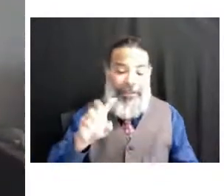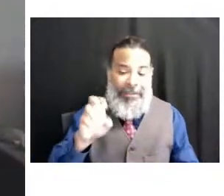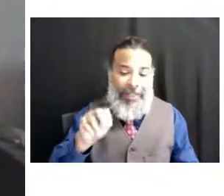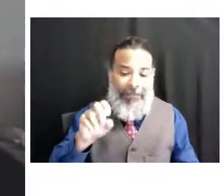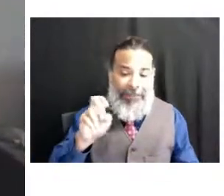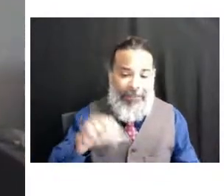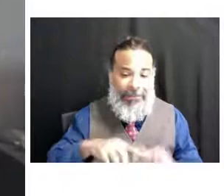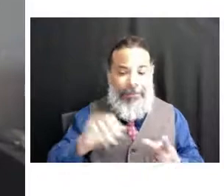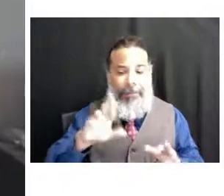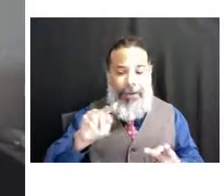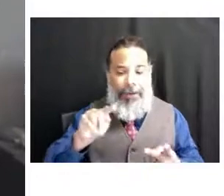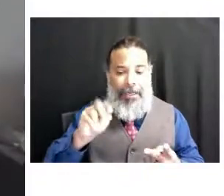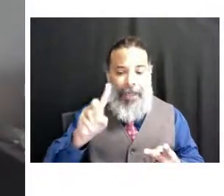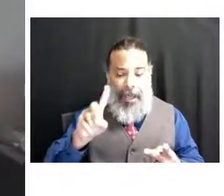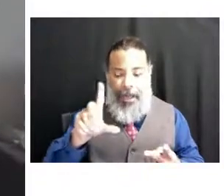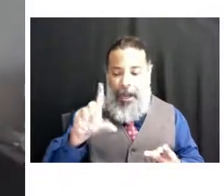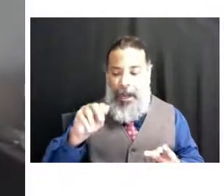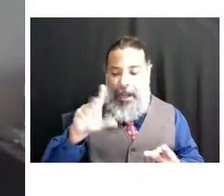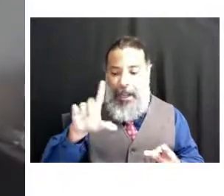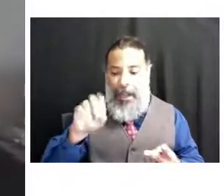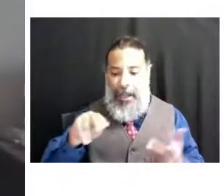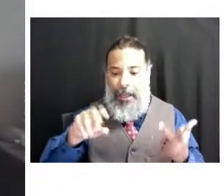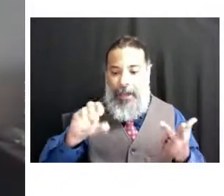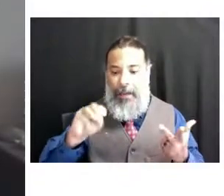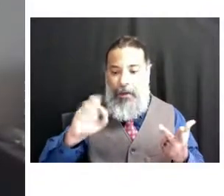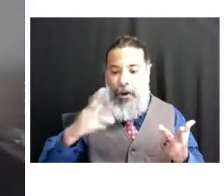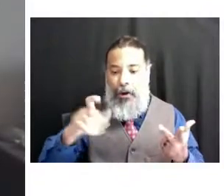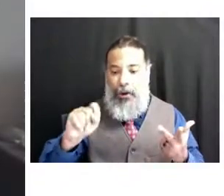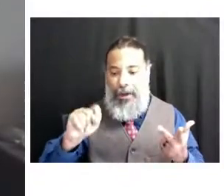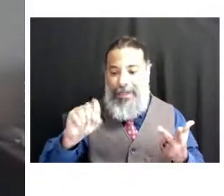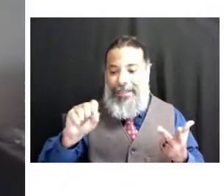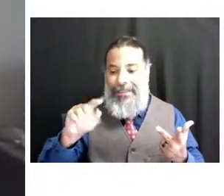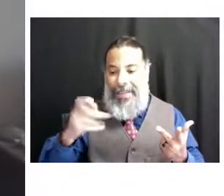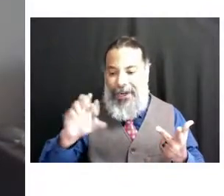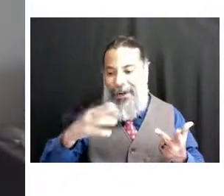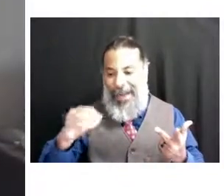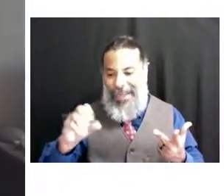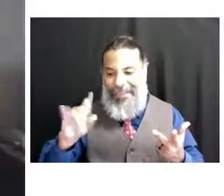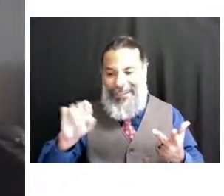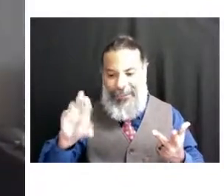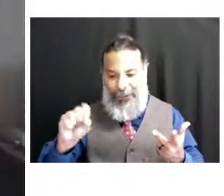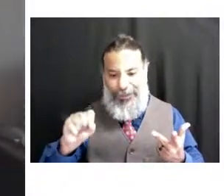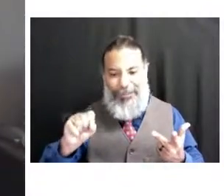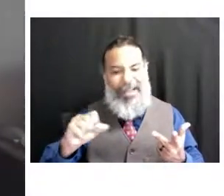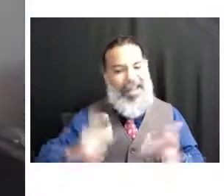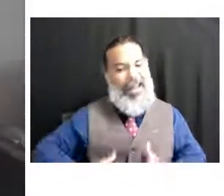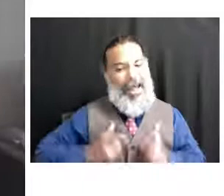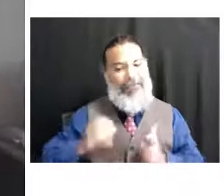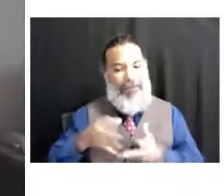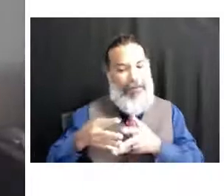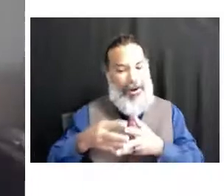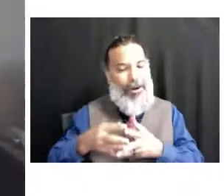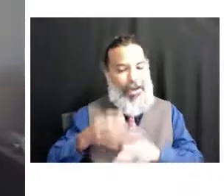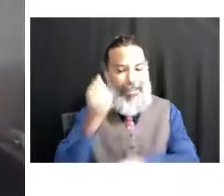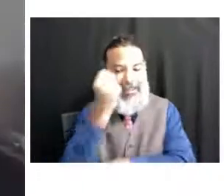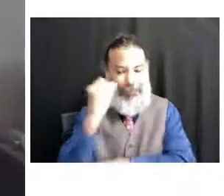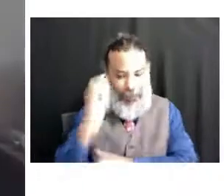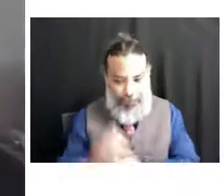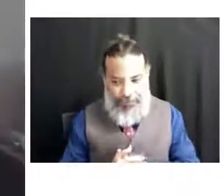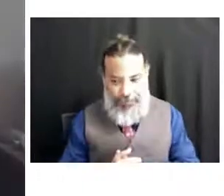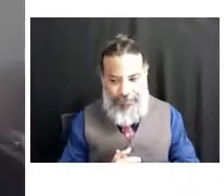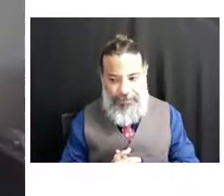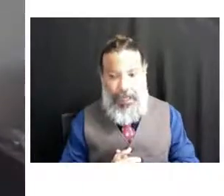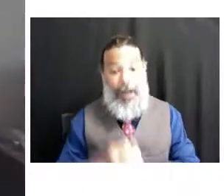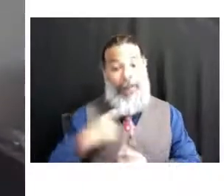Mary Todd Lincoln, Margaret Sanger and Sisters, The Lives of American Suffragists, as well as the book she will be